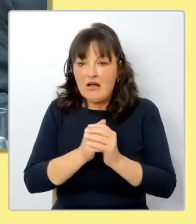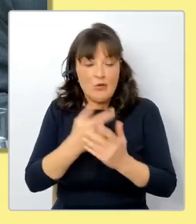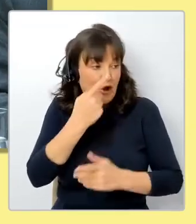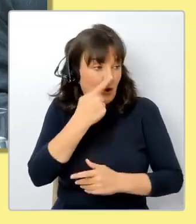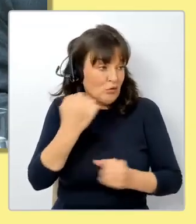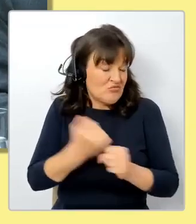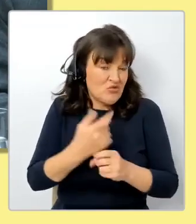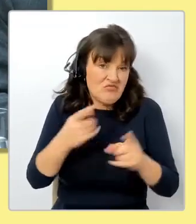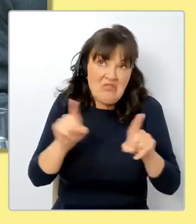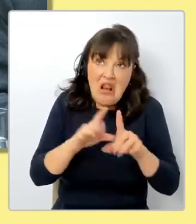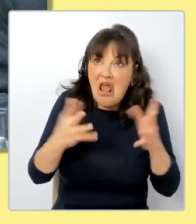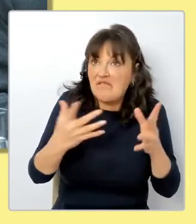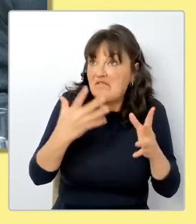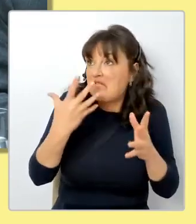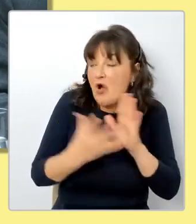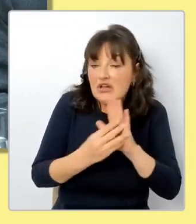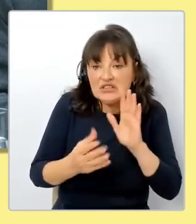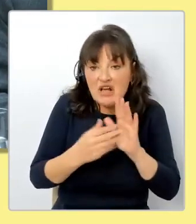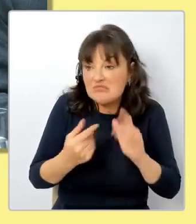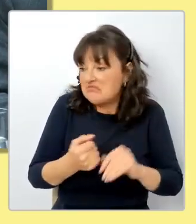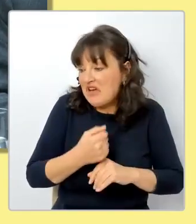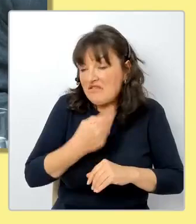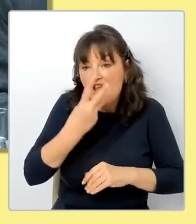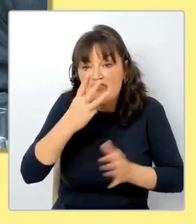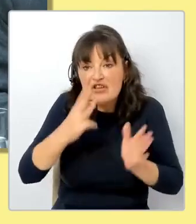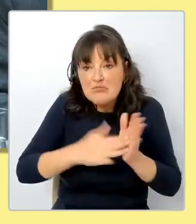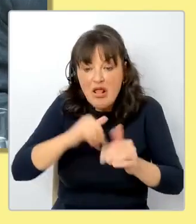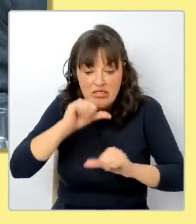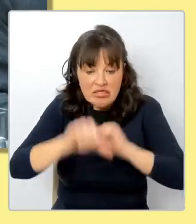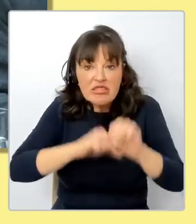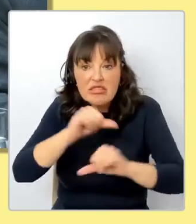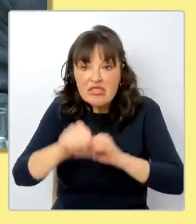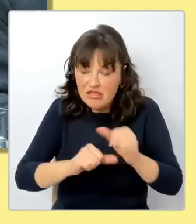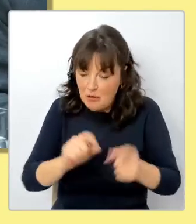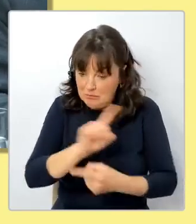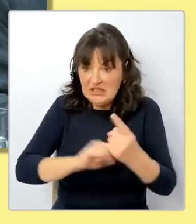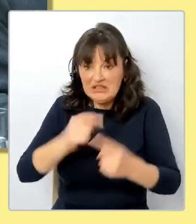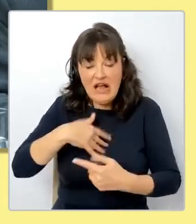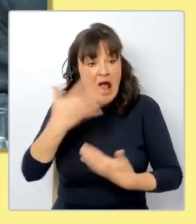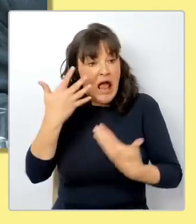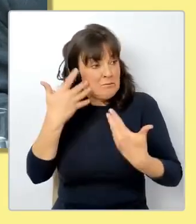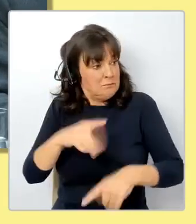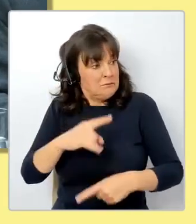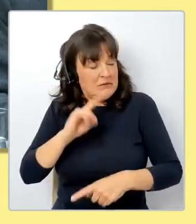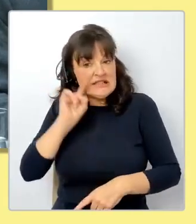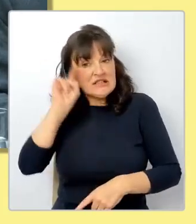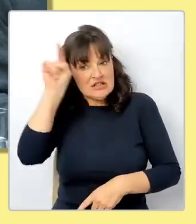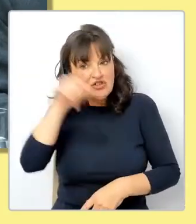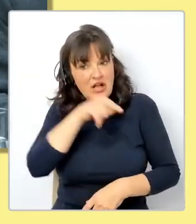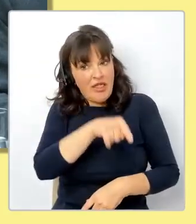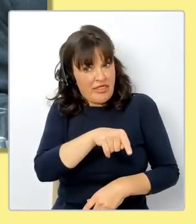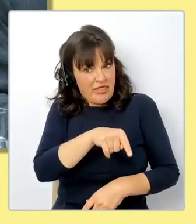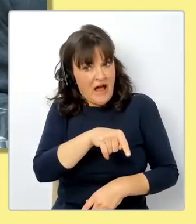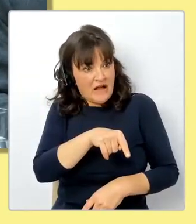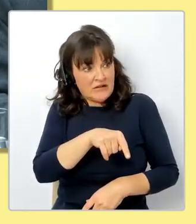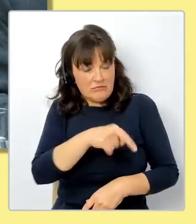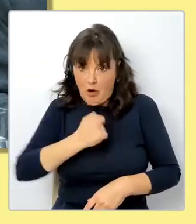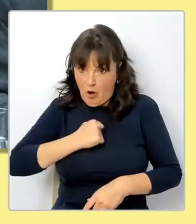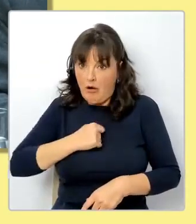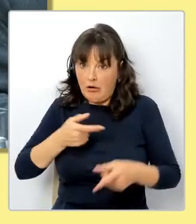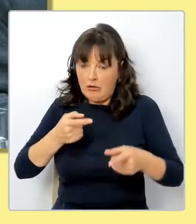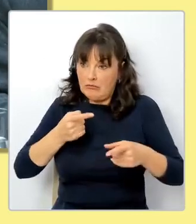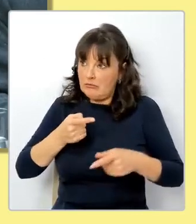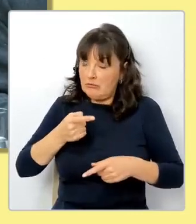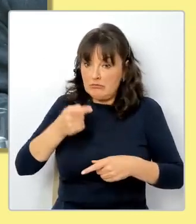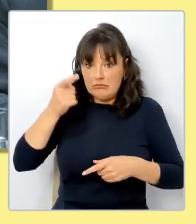with the councils. I've made a suggestion that our council leaders should be coming to political cabinet, and that's a way that we can then bring